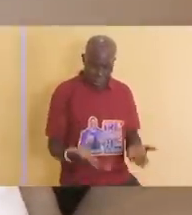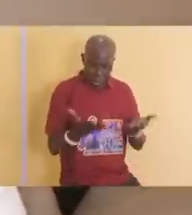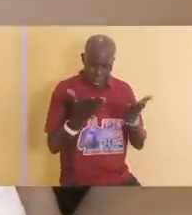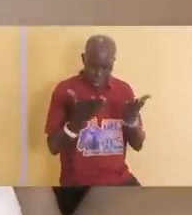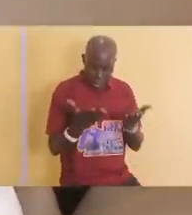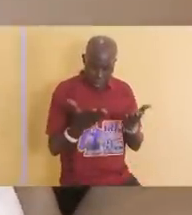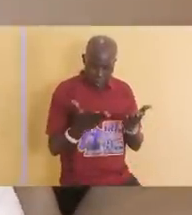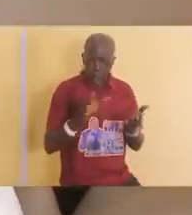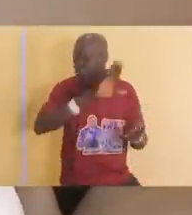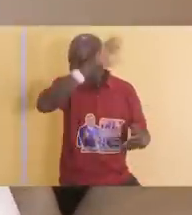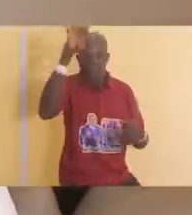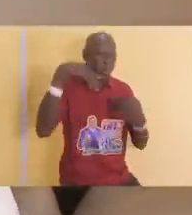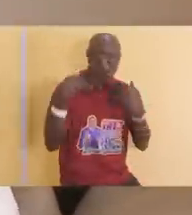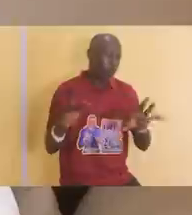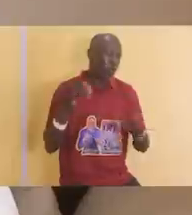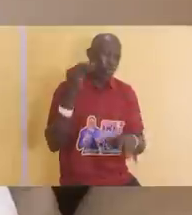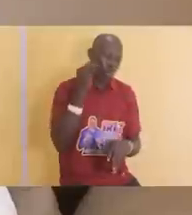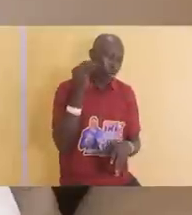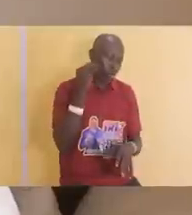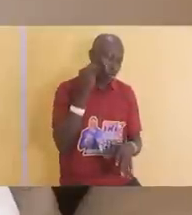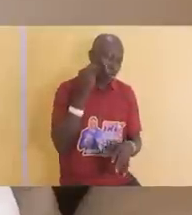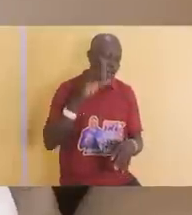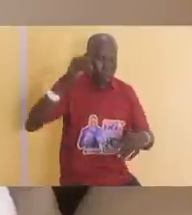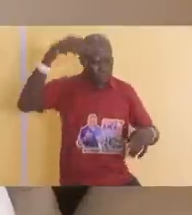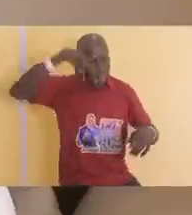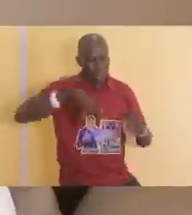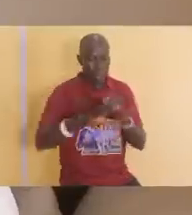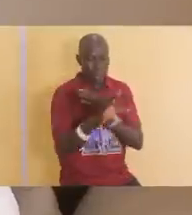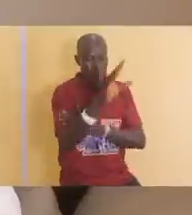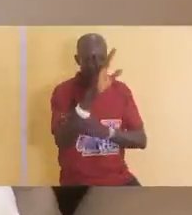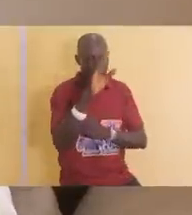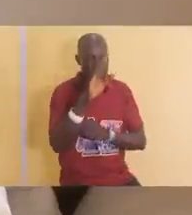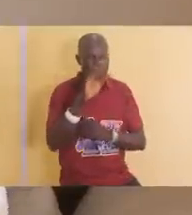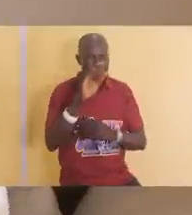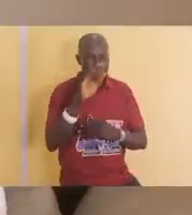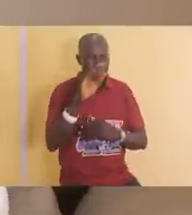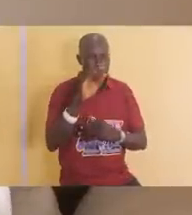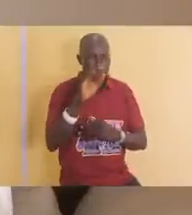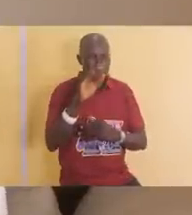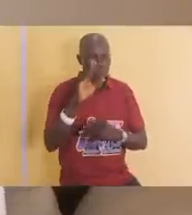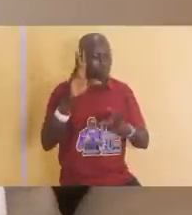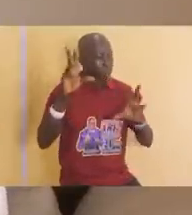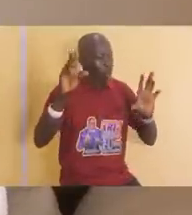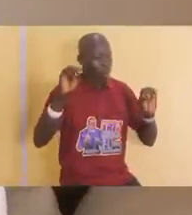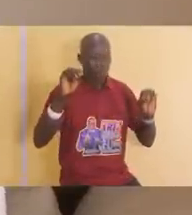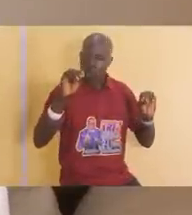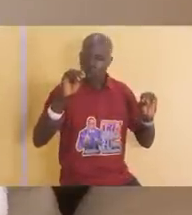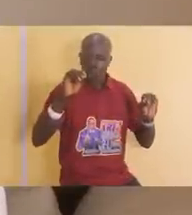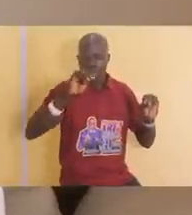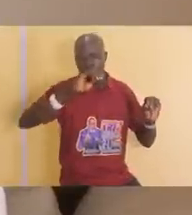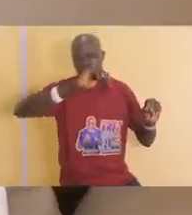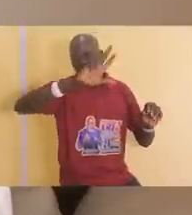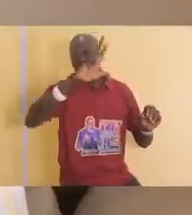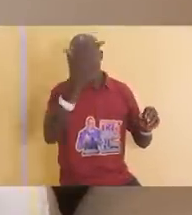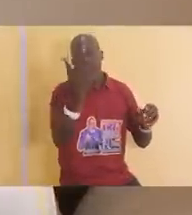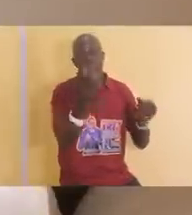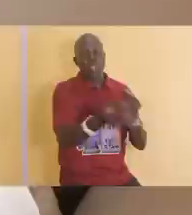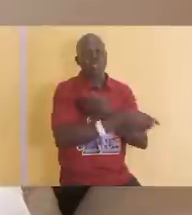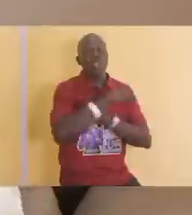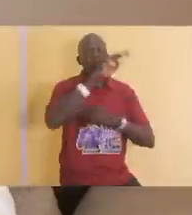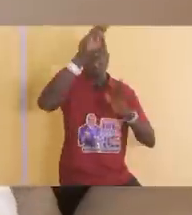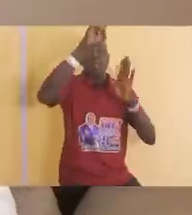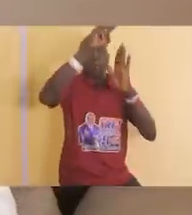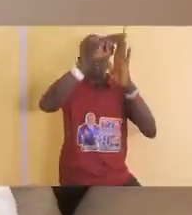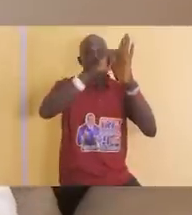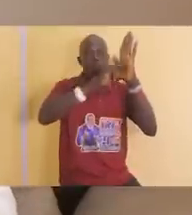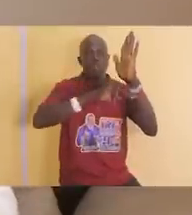amen ni soleno amen by grace of God ko si ipade camp 3 date marathon amo mi o si